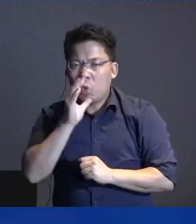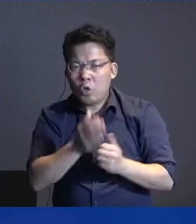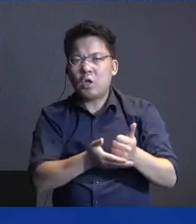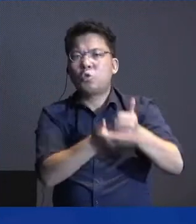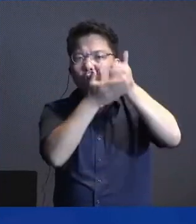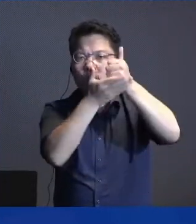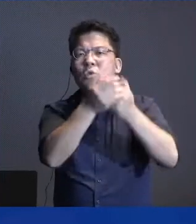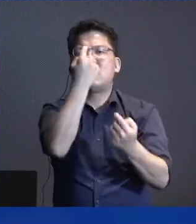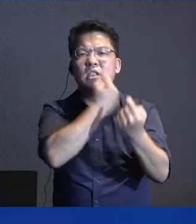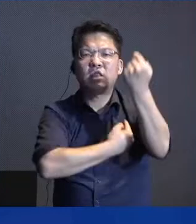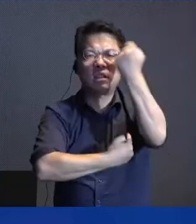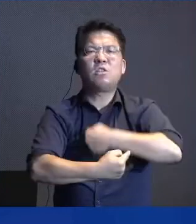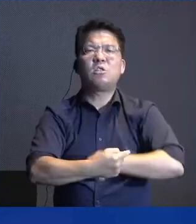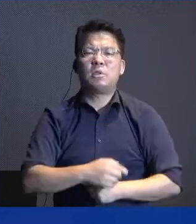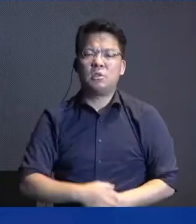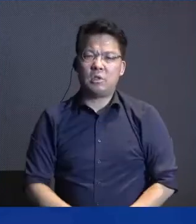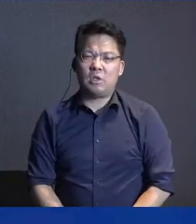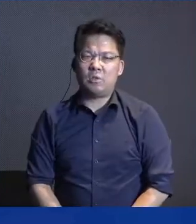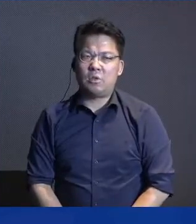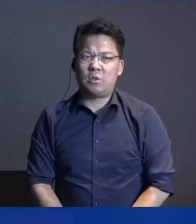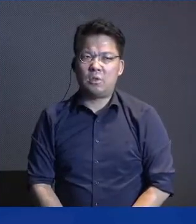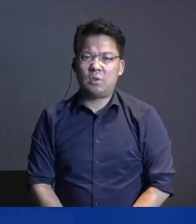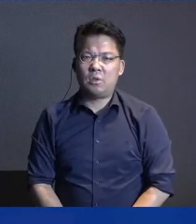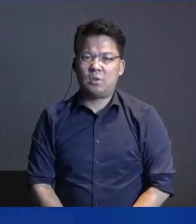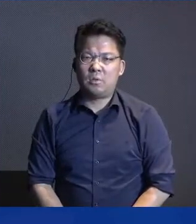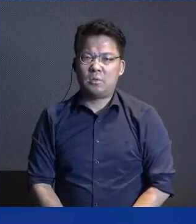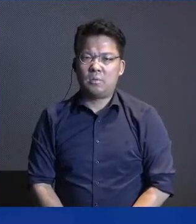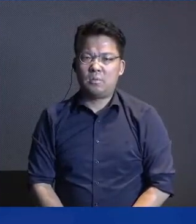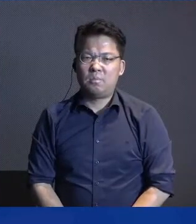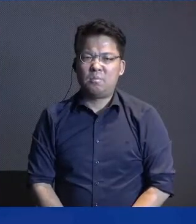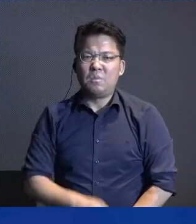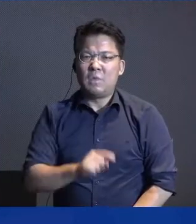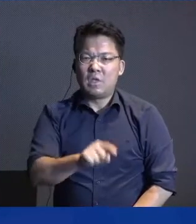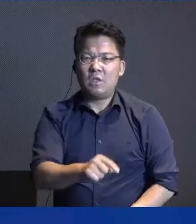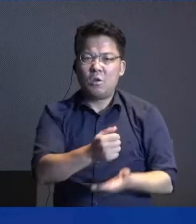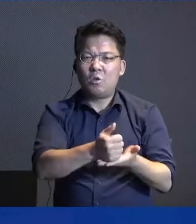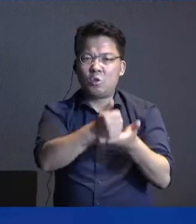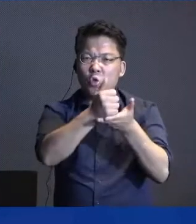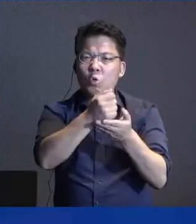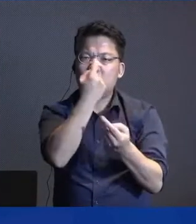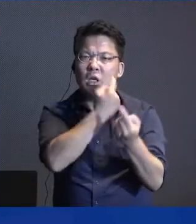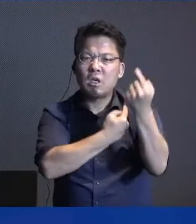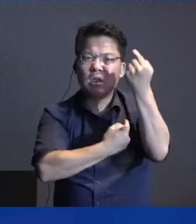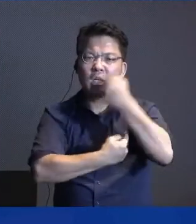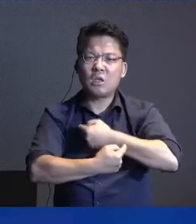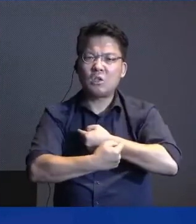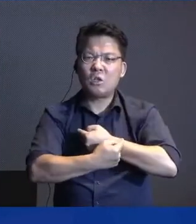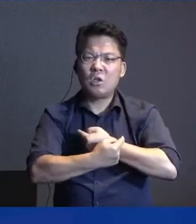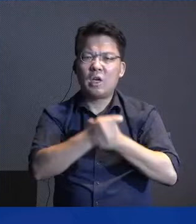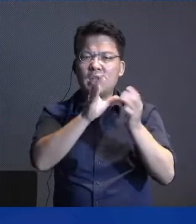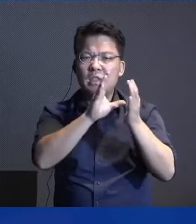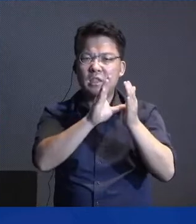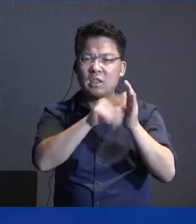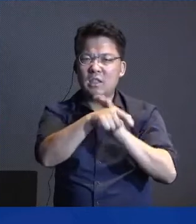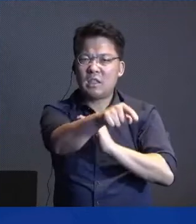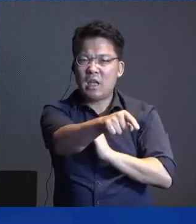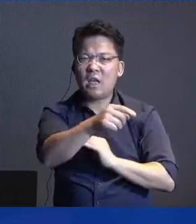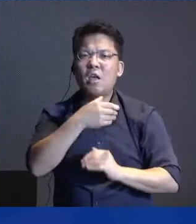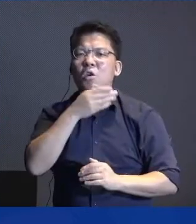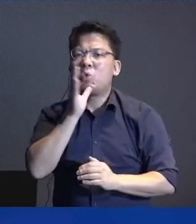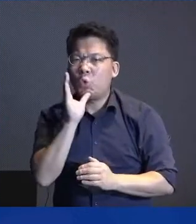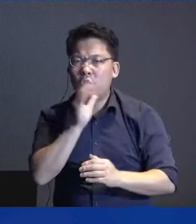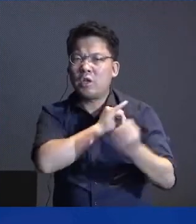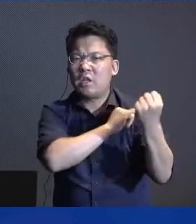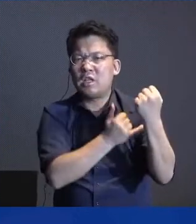in older individuals is compromised dignity. Neglecting their mobility and not respecting their independence is compromised